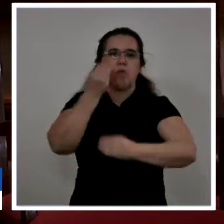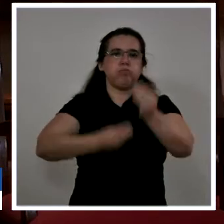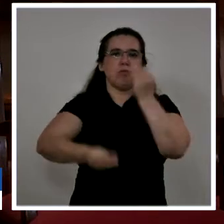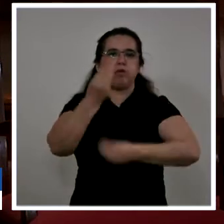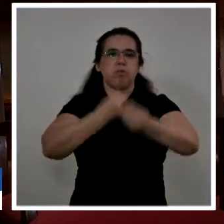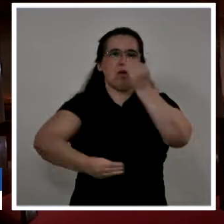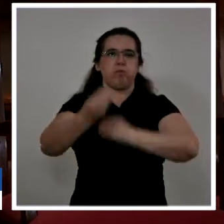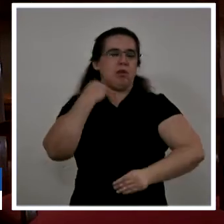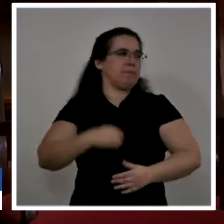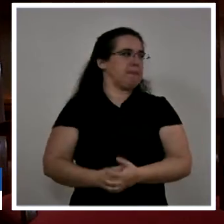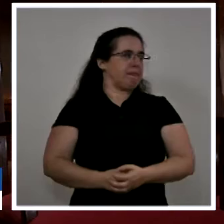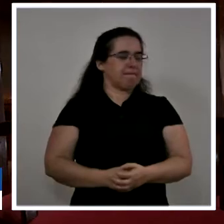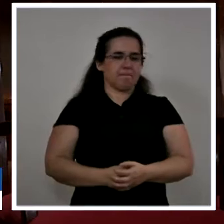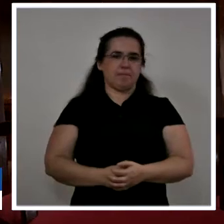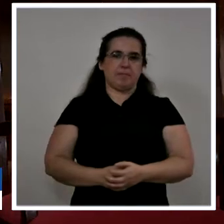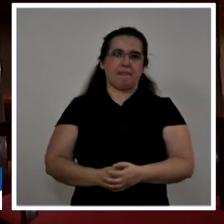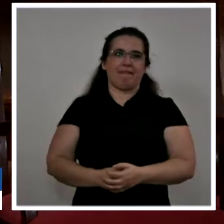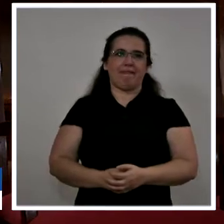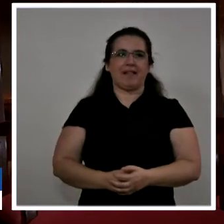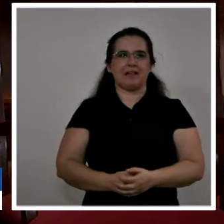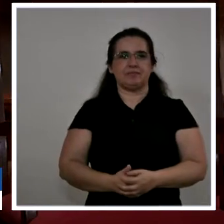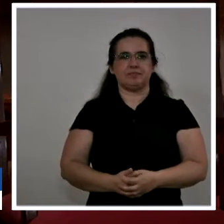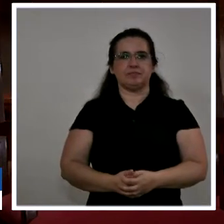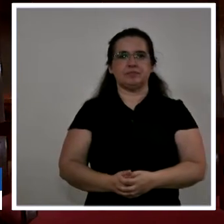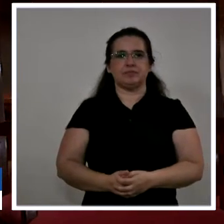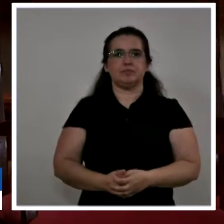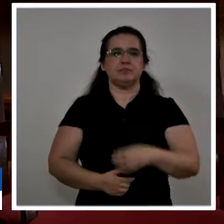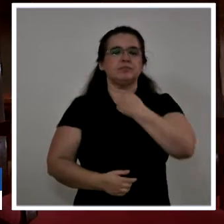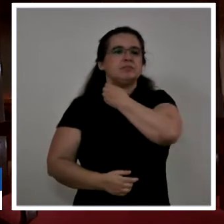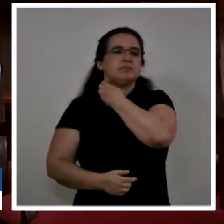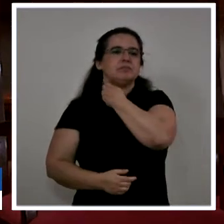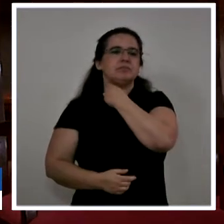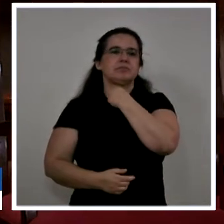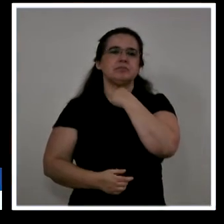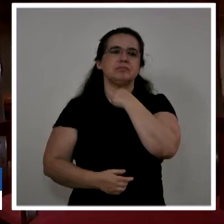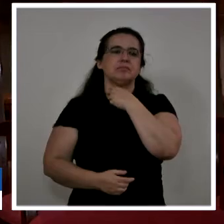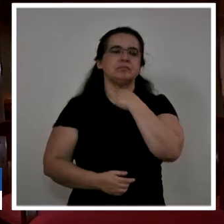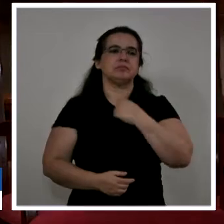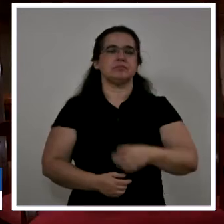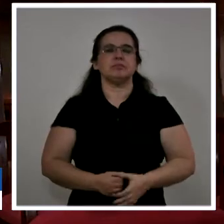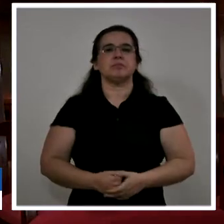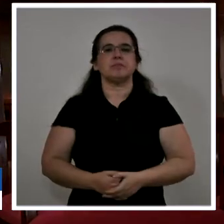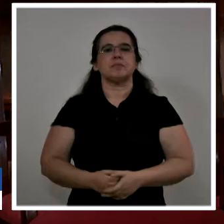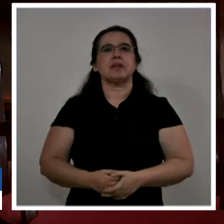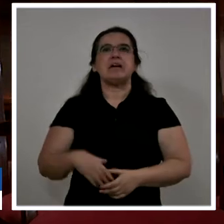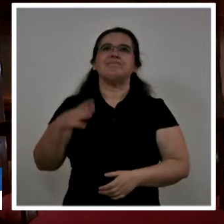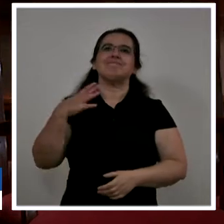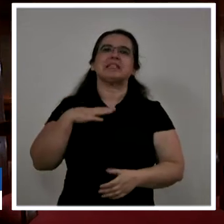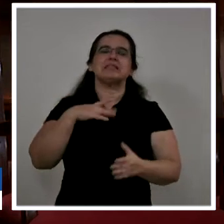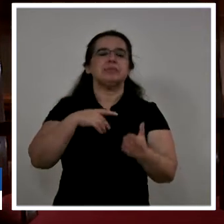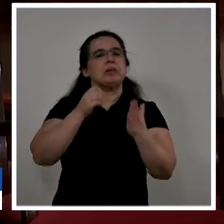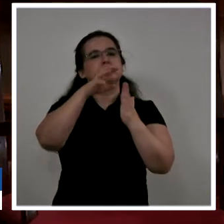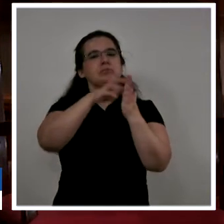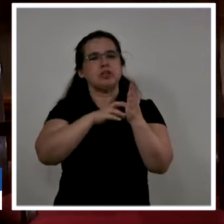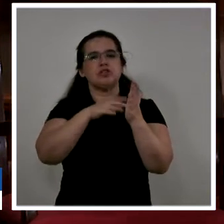Now, I want to read a quote from one of the top psychiatrists in the world, a gentleman named Jonathan Rutter. E eu quero ler-vos agora uma citação